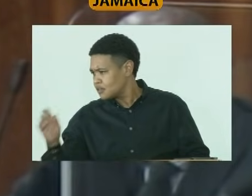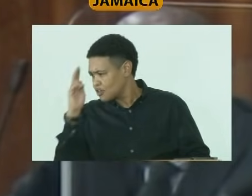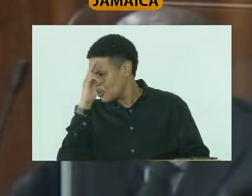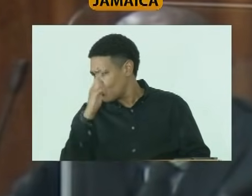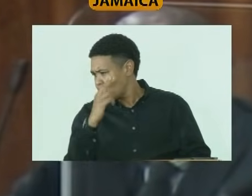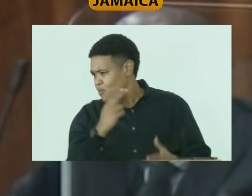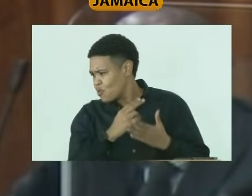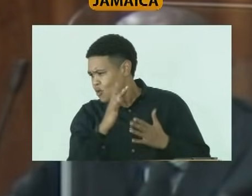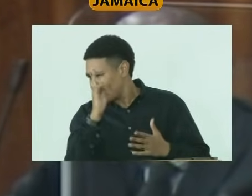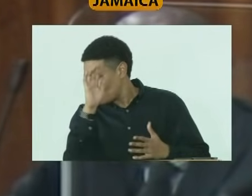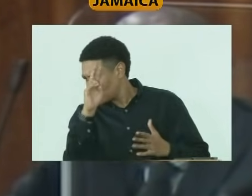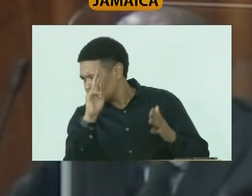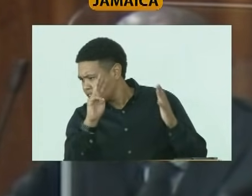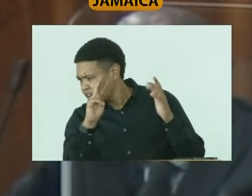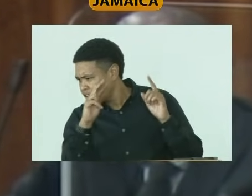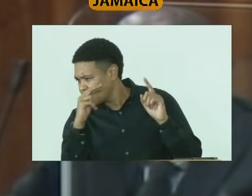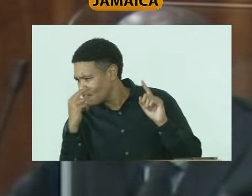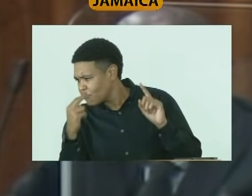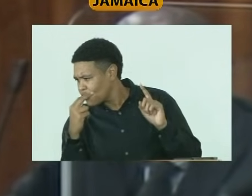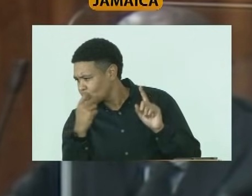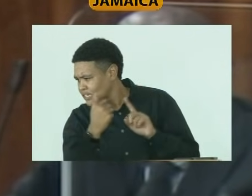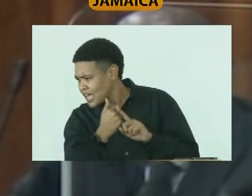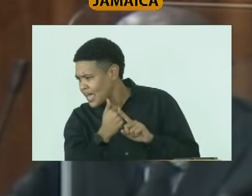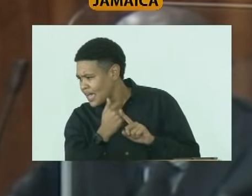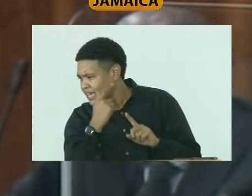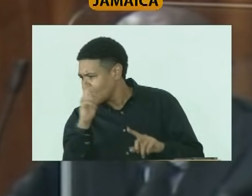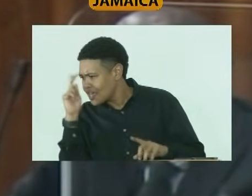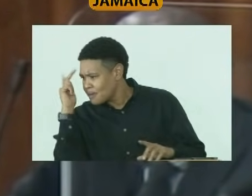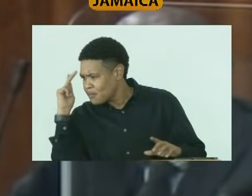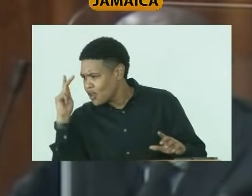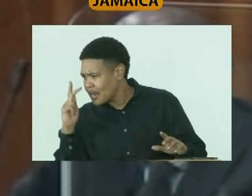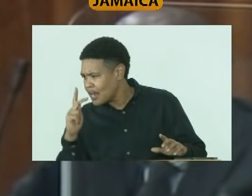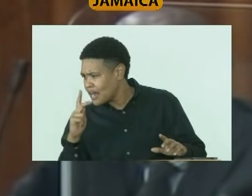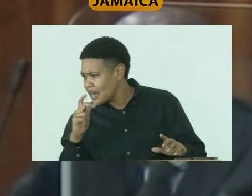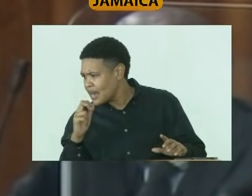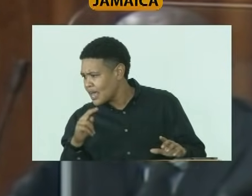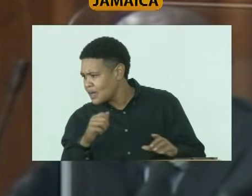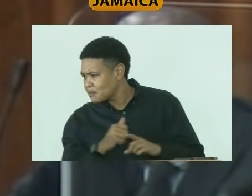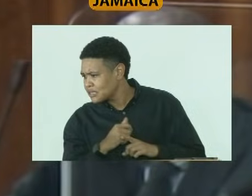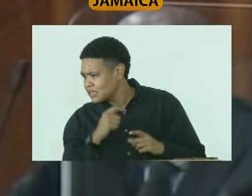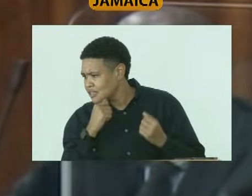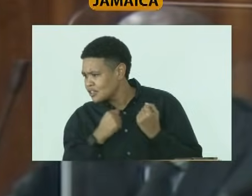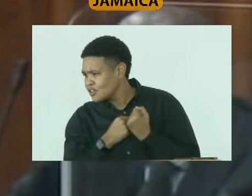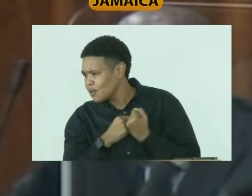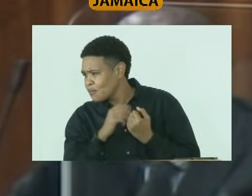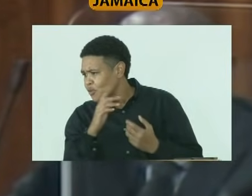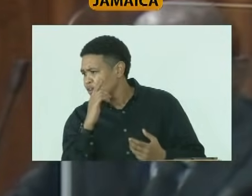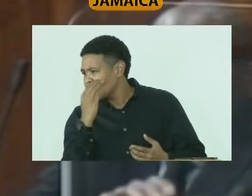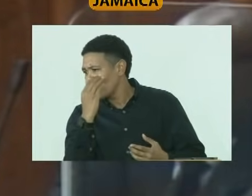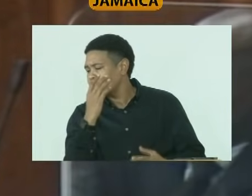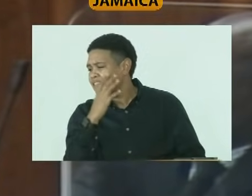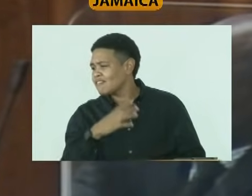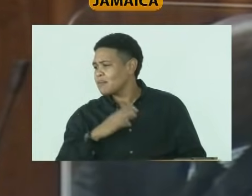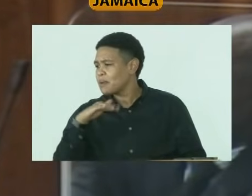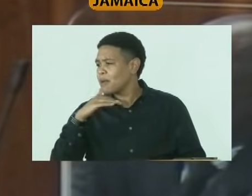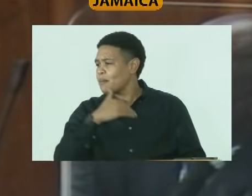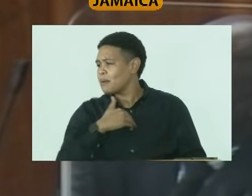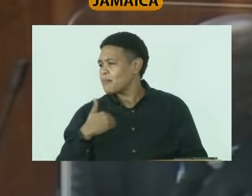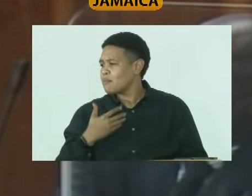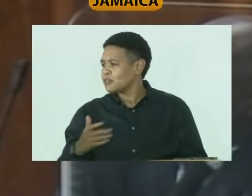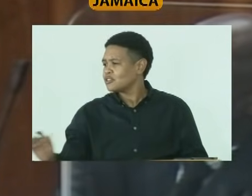political acumen in facilitating the ascension of 14 female parliamentarians to the House.